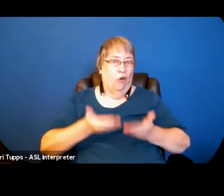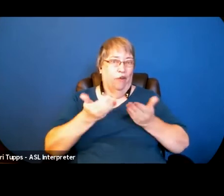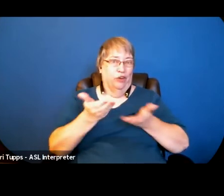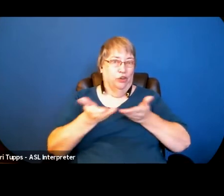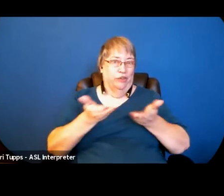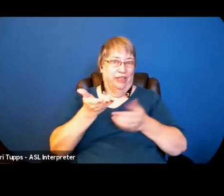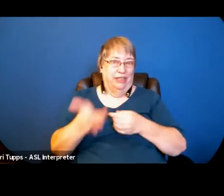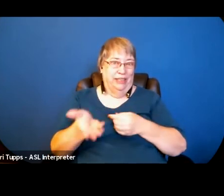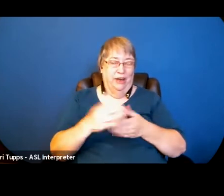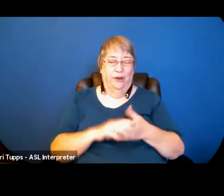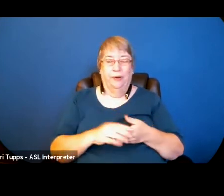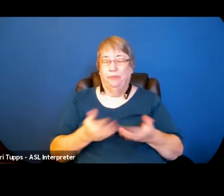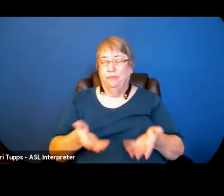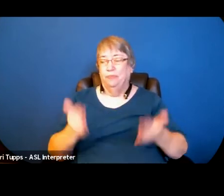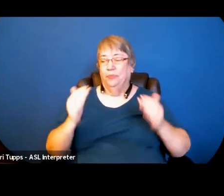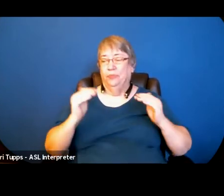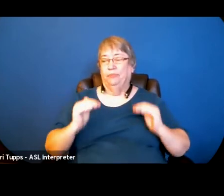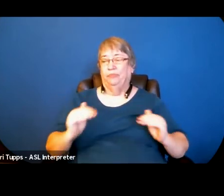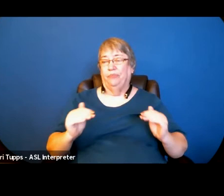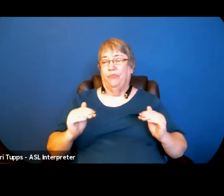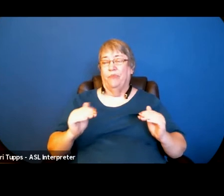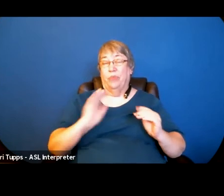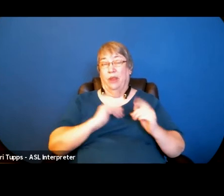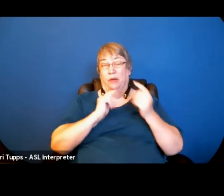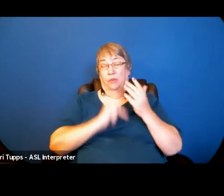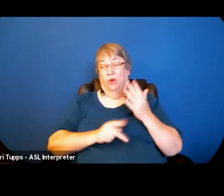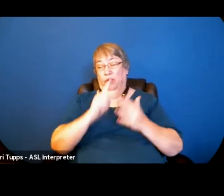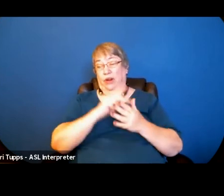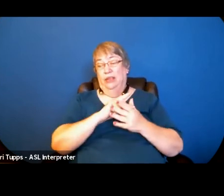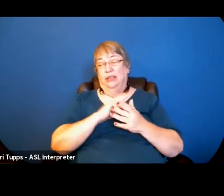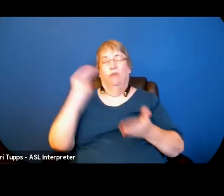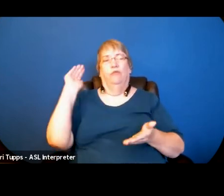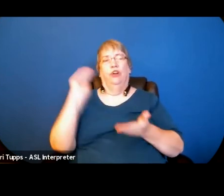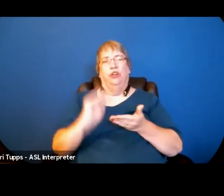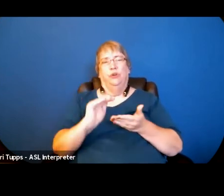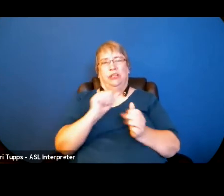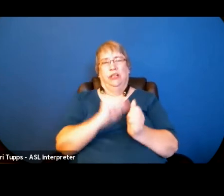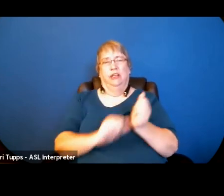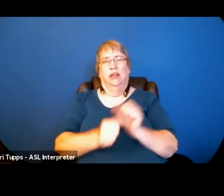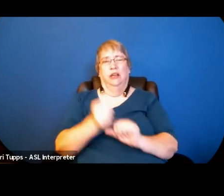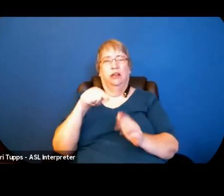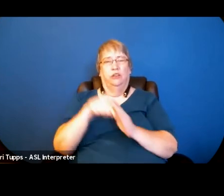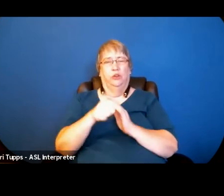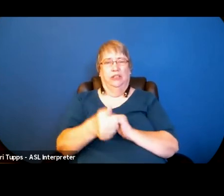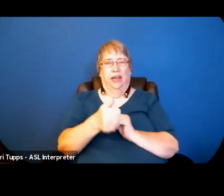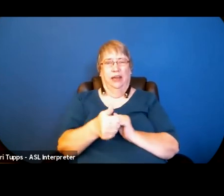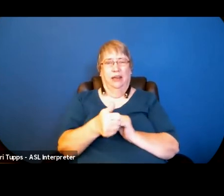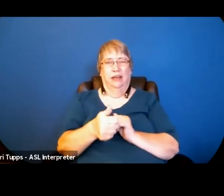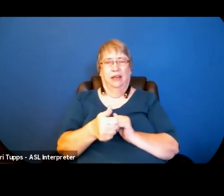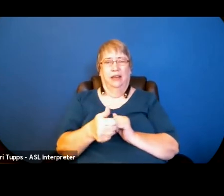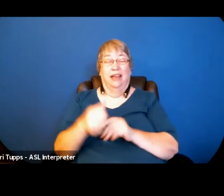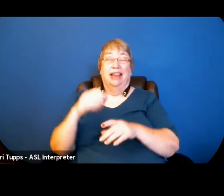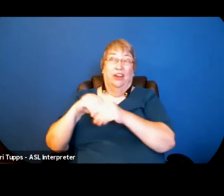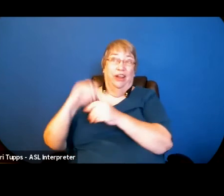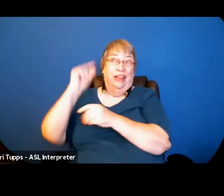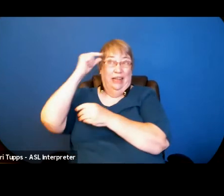Additionally, suicide reduction. We have a few areas in our budget requests this year. They're in the governor's budget that I